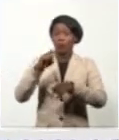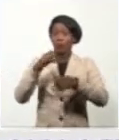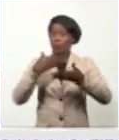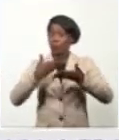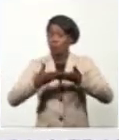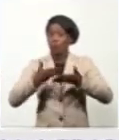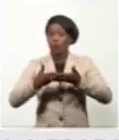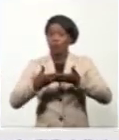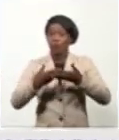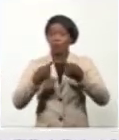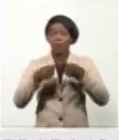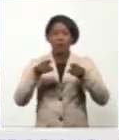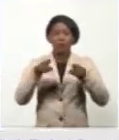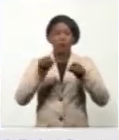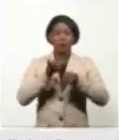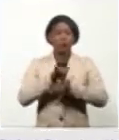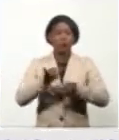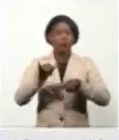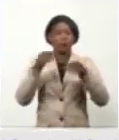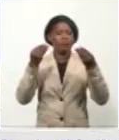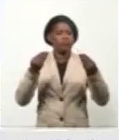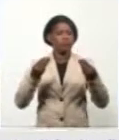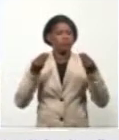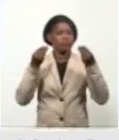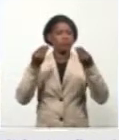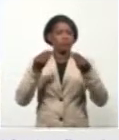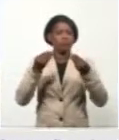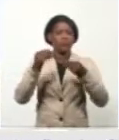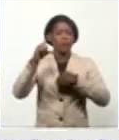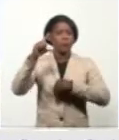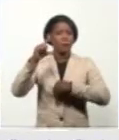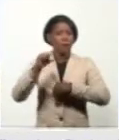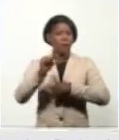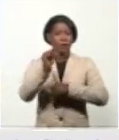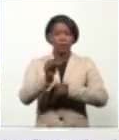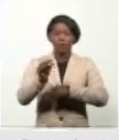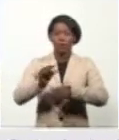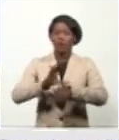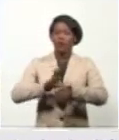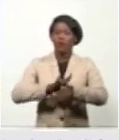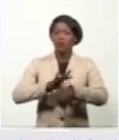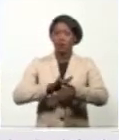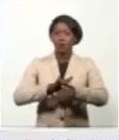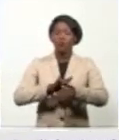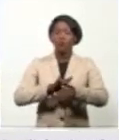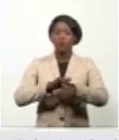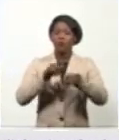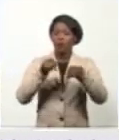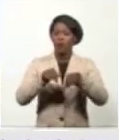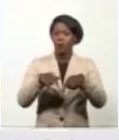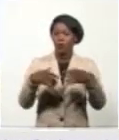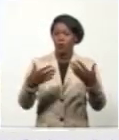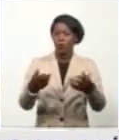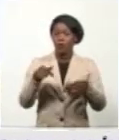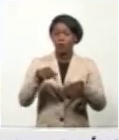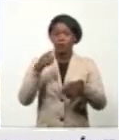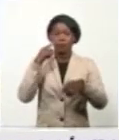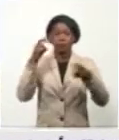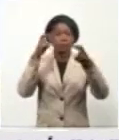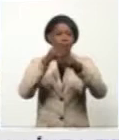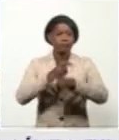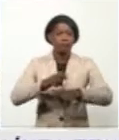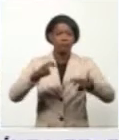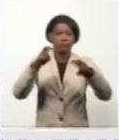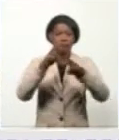website, where we read those comments of the population after the conference, and we've noticed a concern regarding